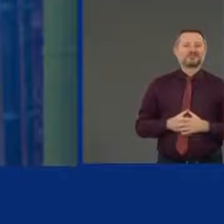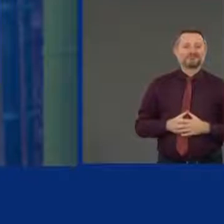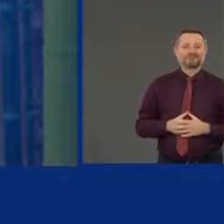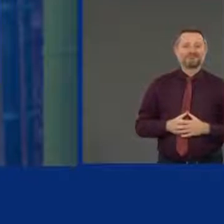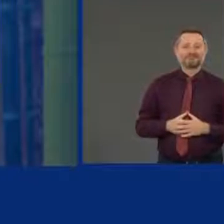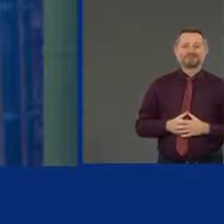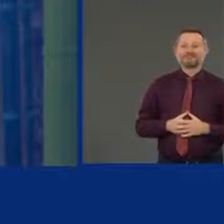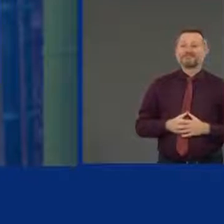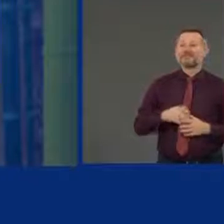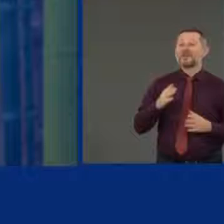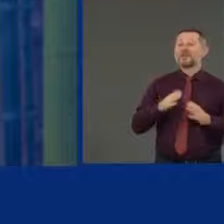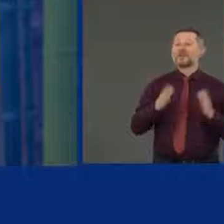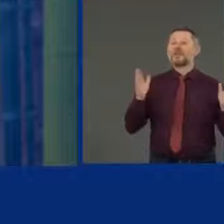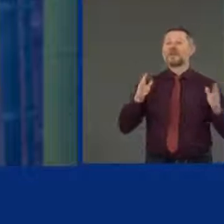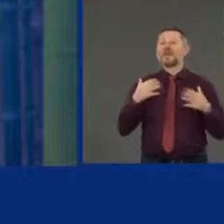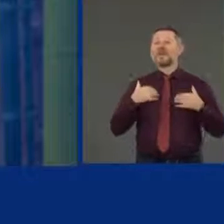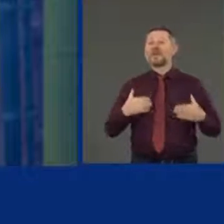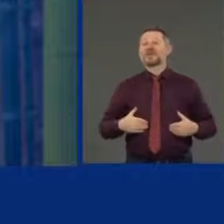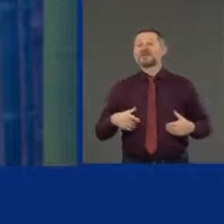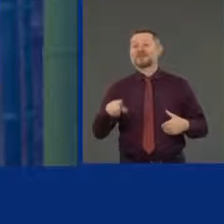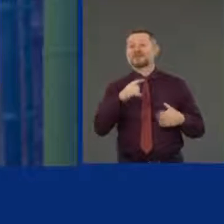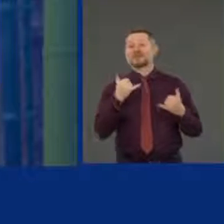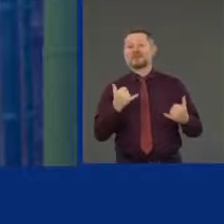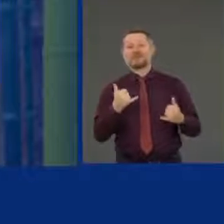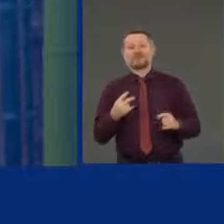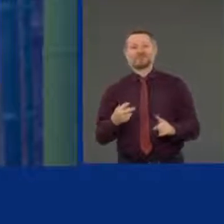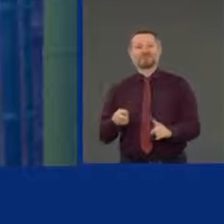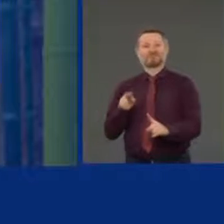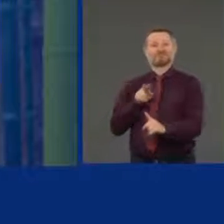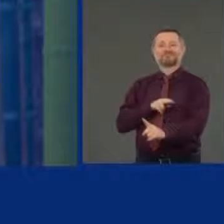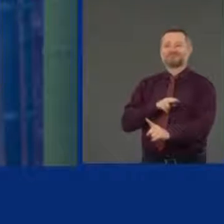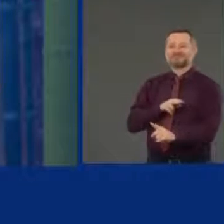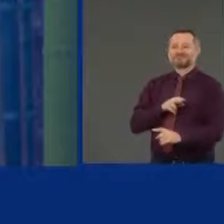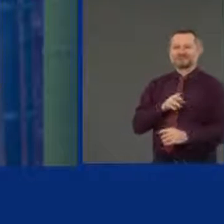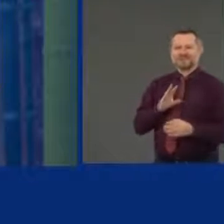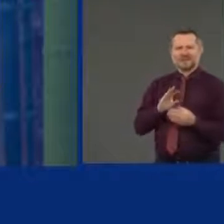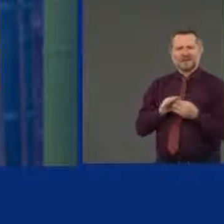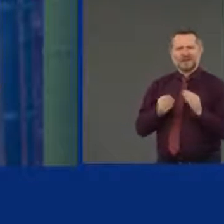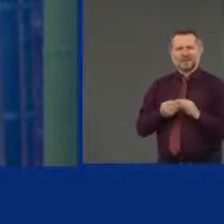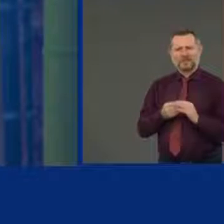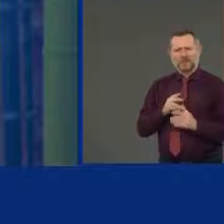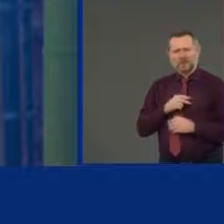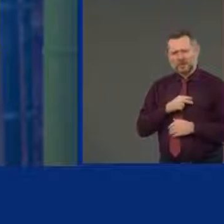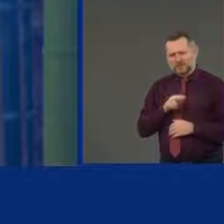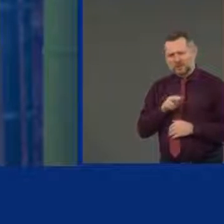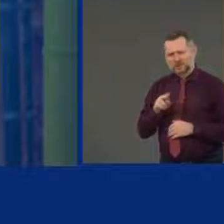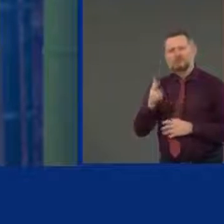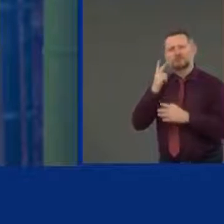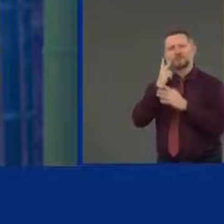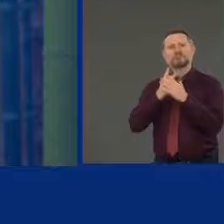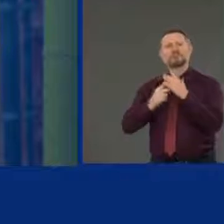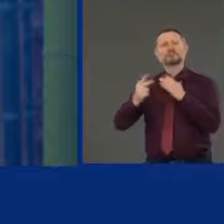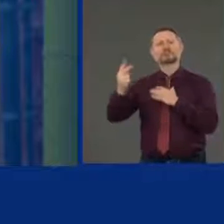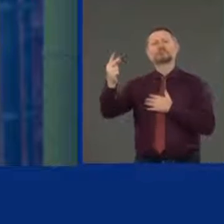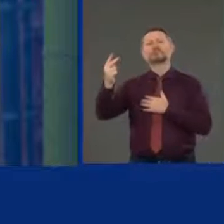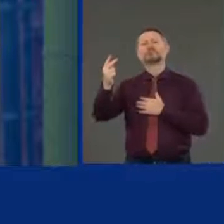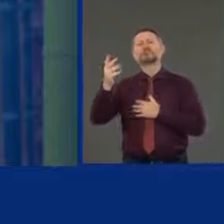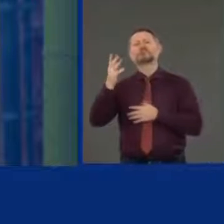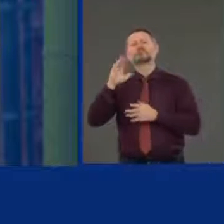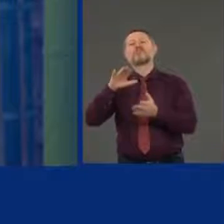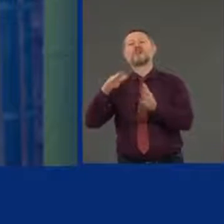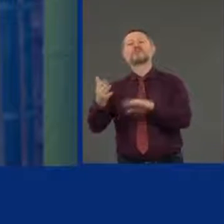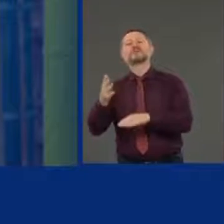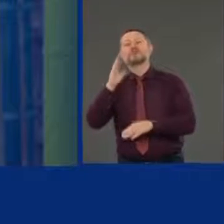public health point of view, the number of projected deaths because of